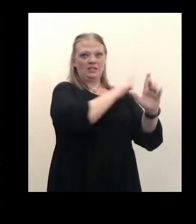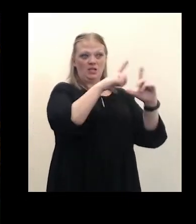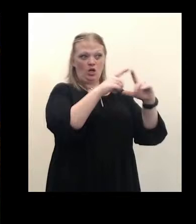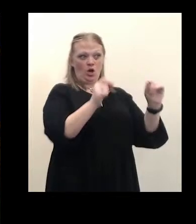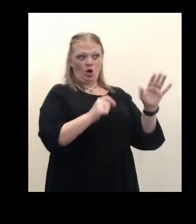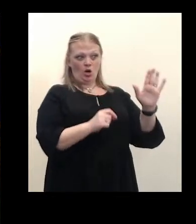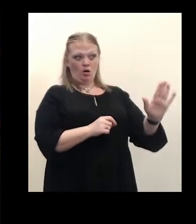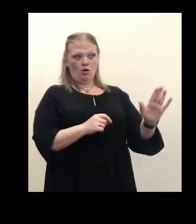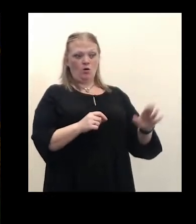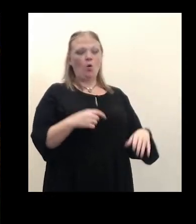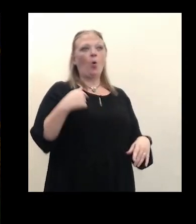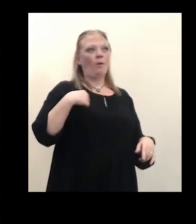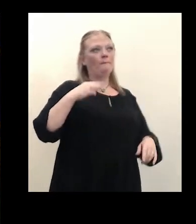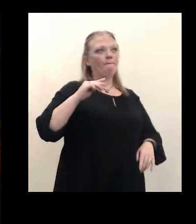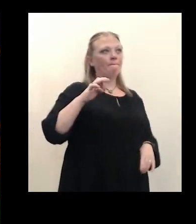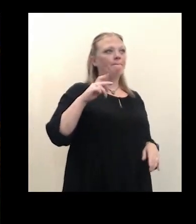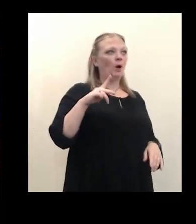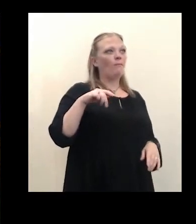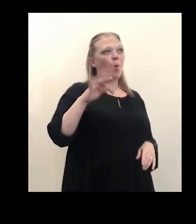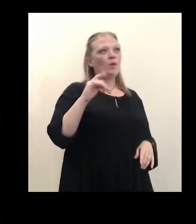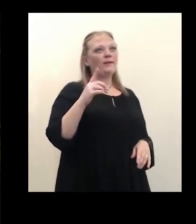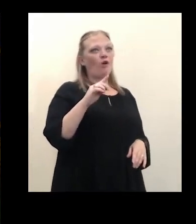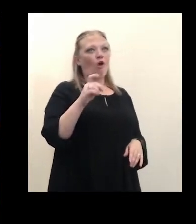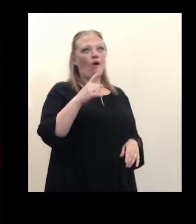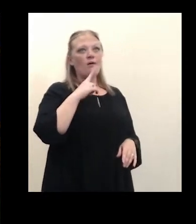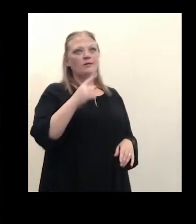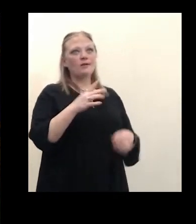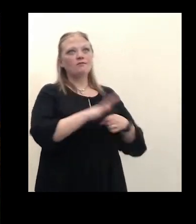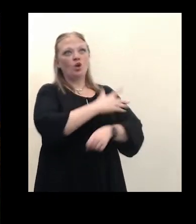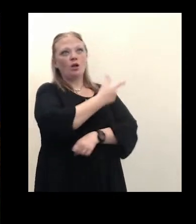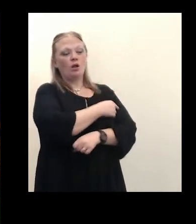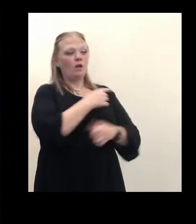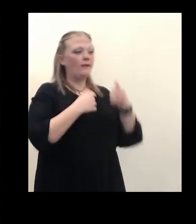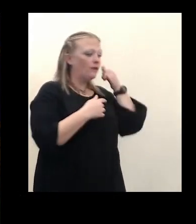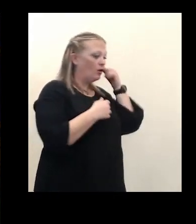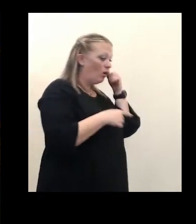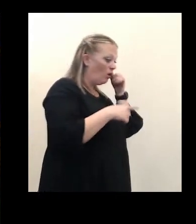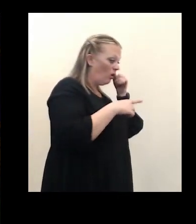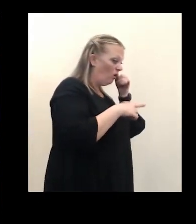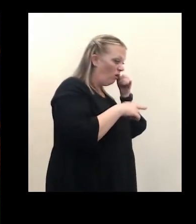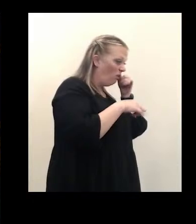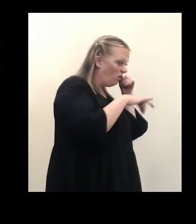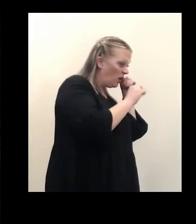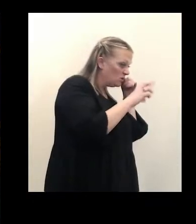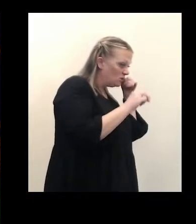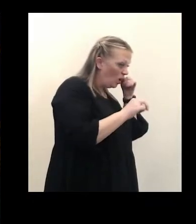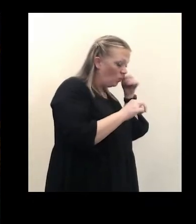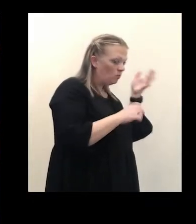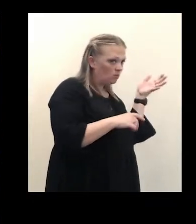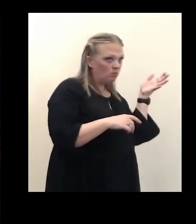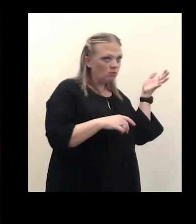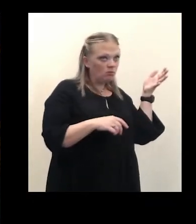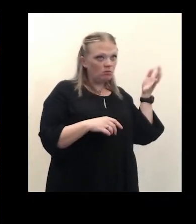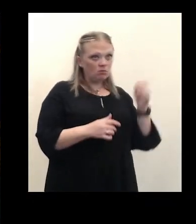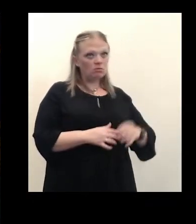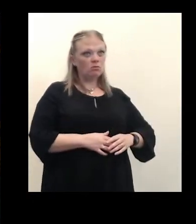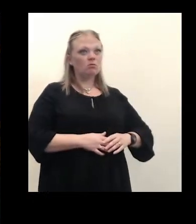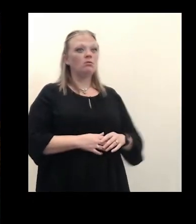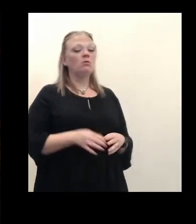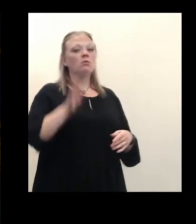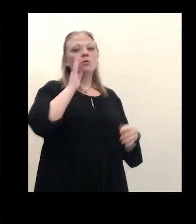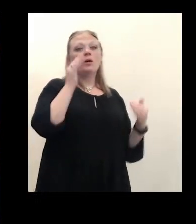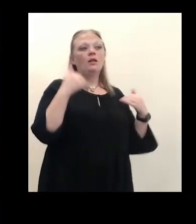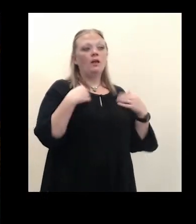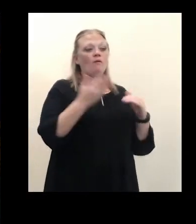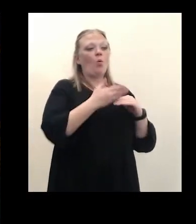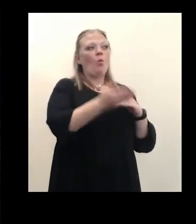Mark Polencars, who's fully vaccinated, is Mark Polencars and he's fully vaccinated. So we will have more than